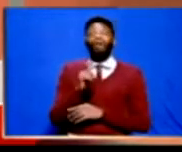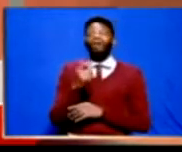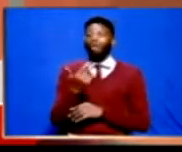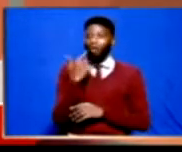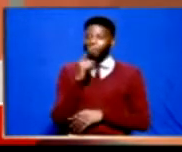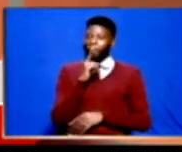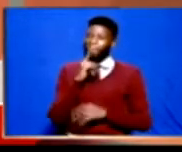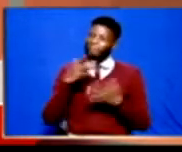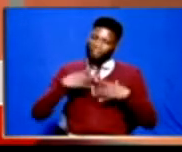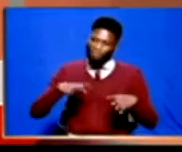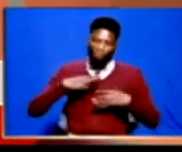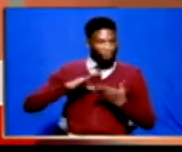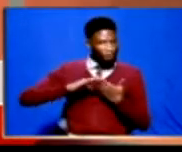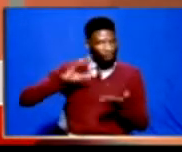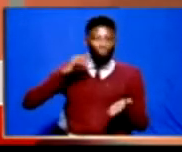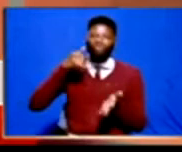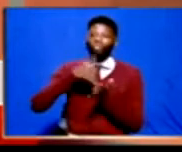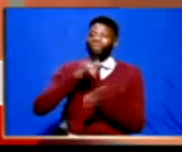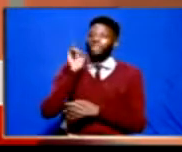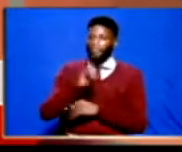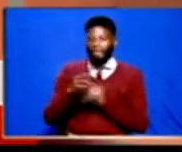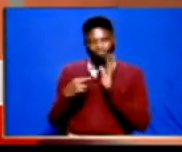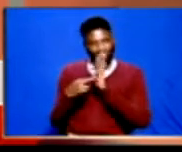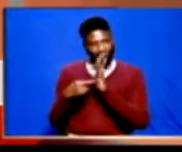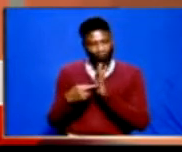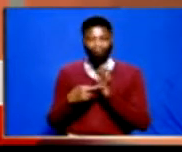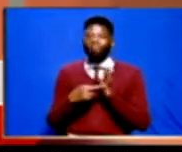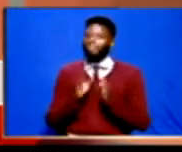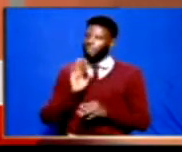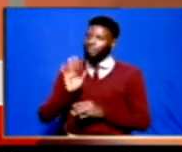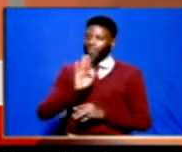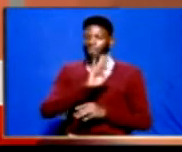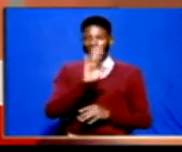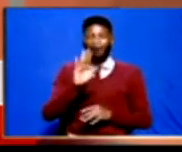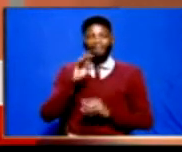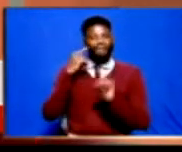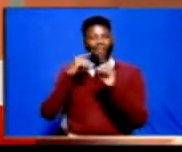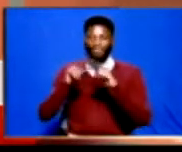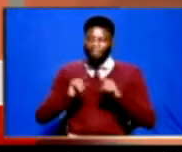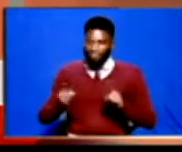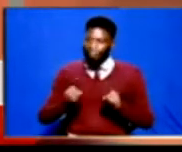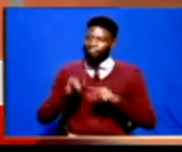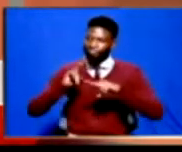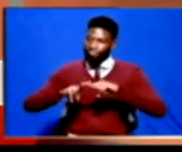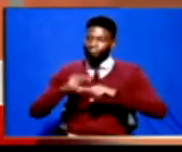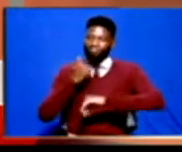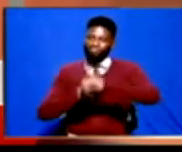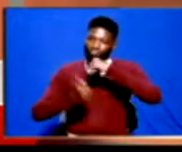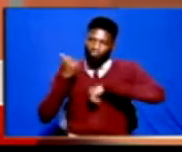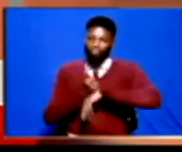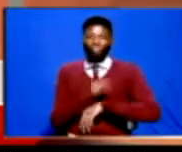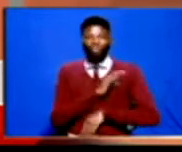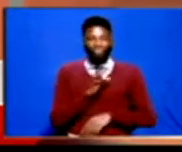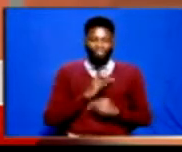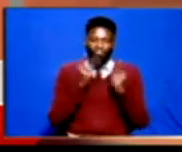many people as possible representing varied interest. They sit down, they set up a committee that actually looks at how these revenues